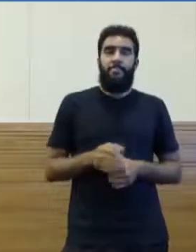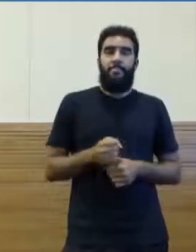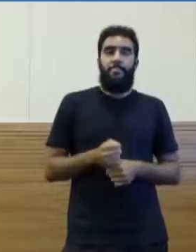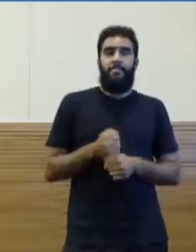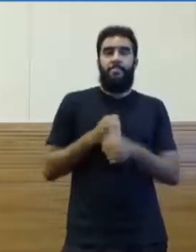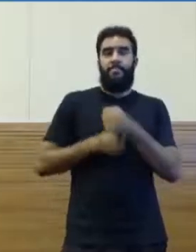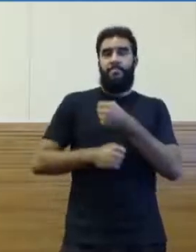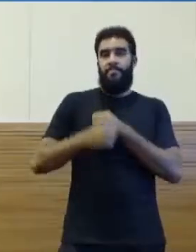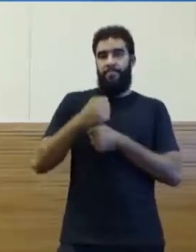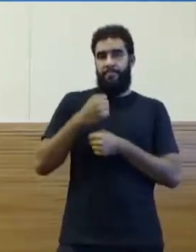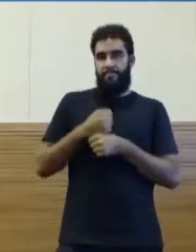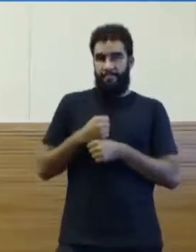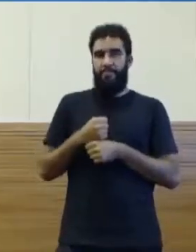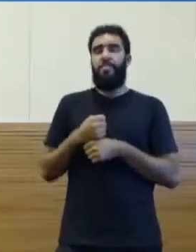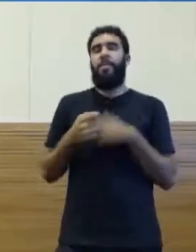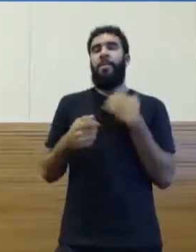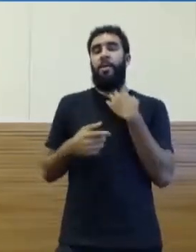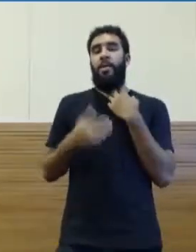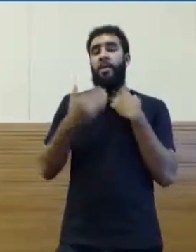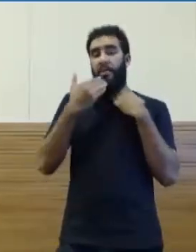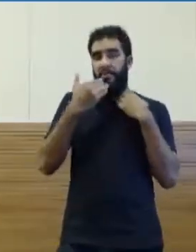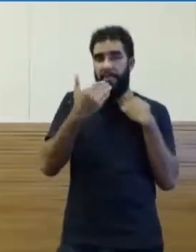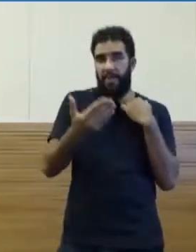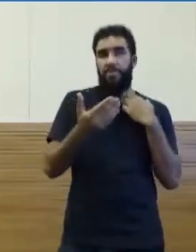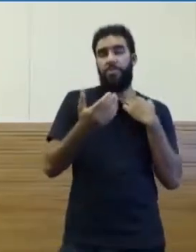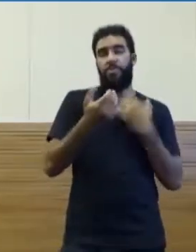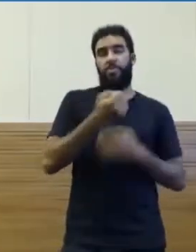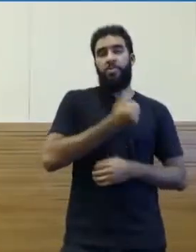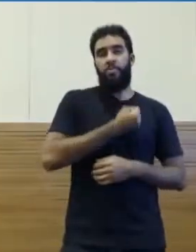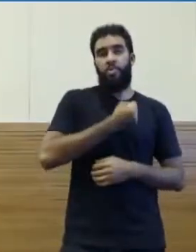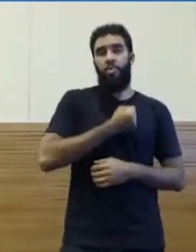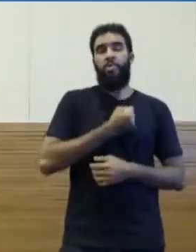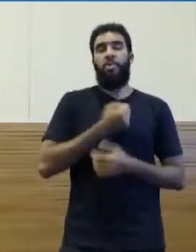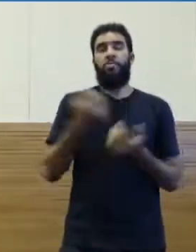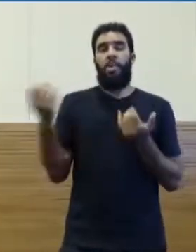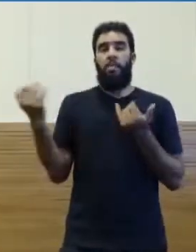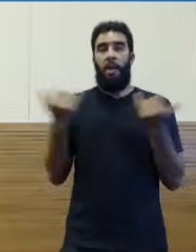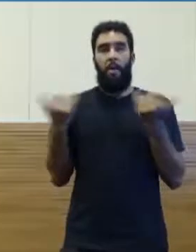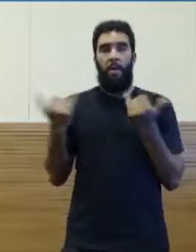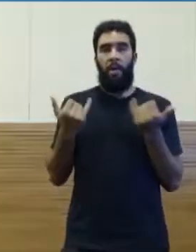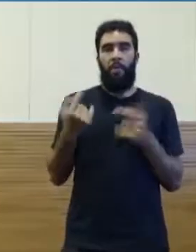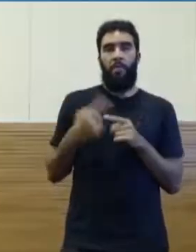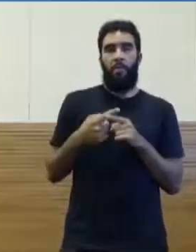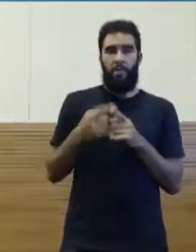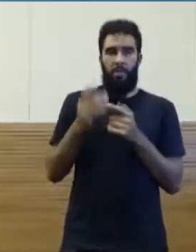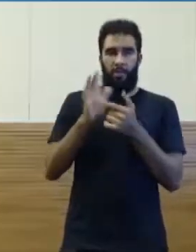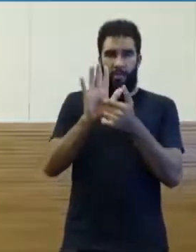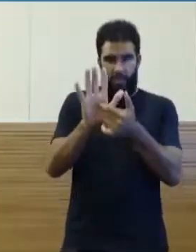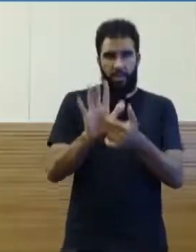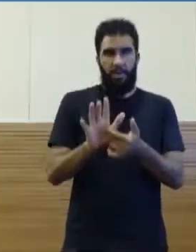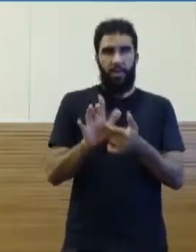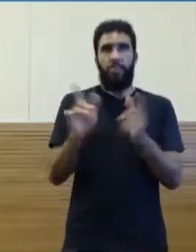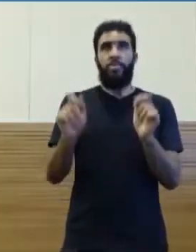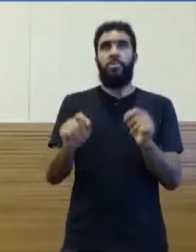And since the last year, we were asking for numbers, statistics,